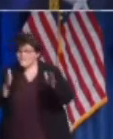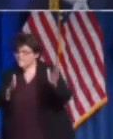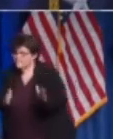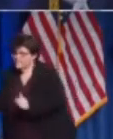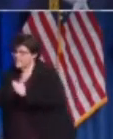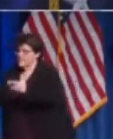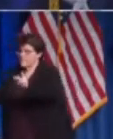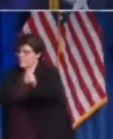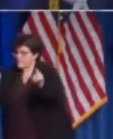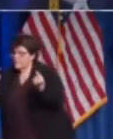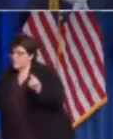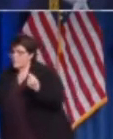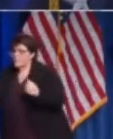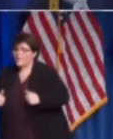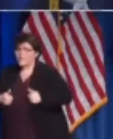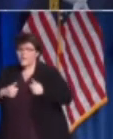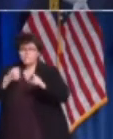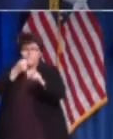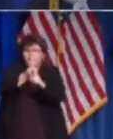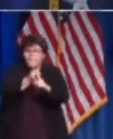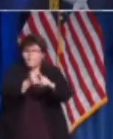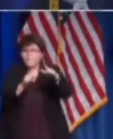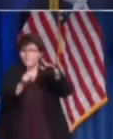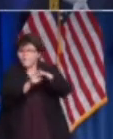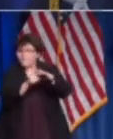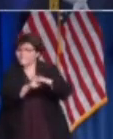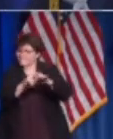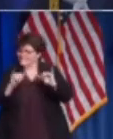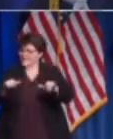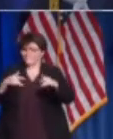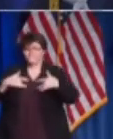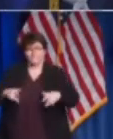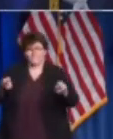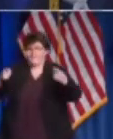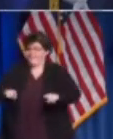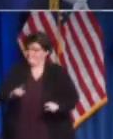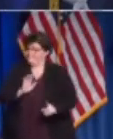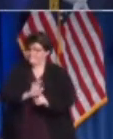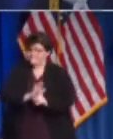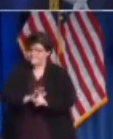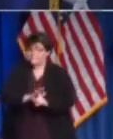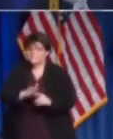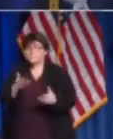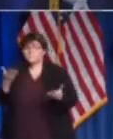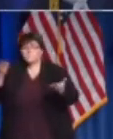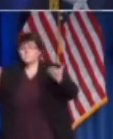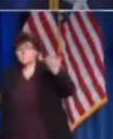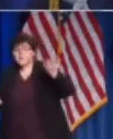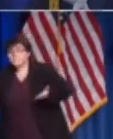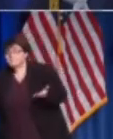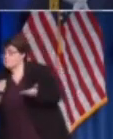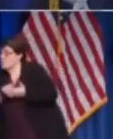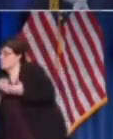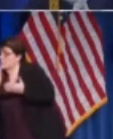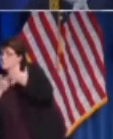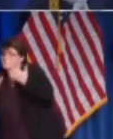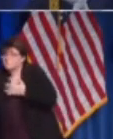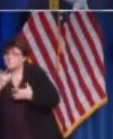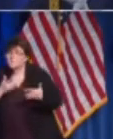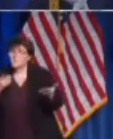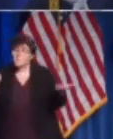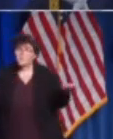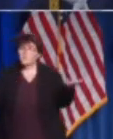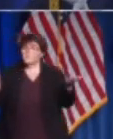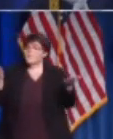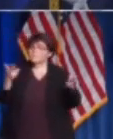what happens when you're making other plans. It could be a knee-knocking recession. It could be a horrible shooting tragedy.